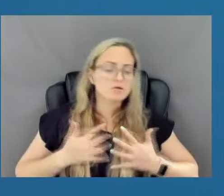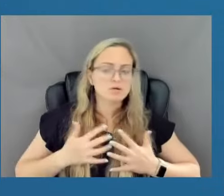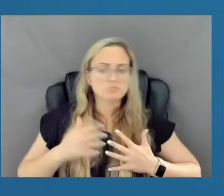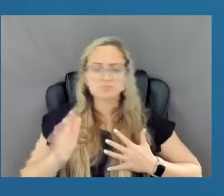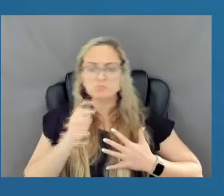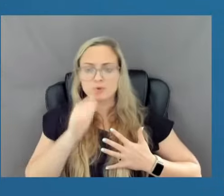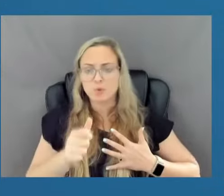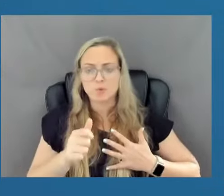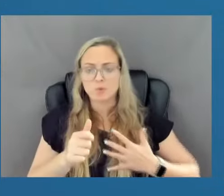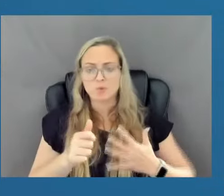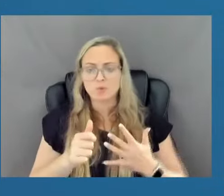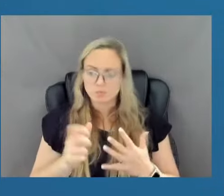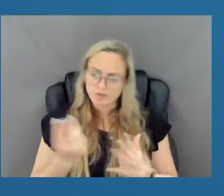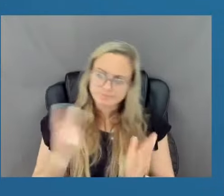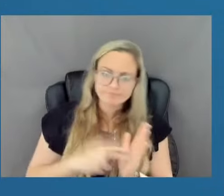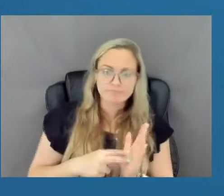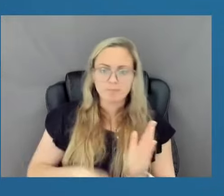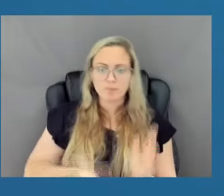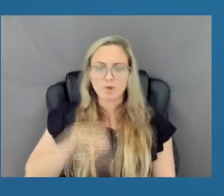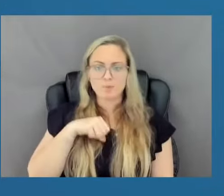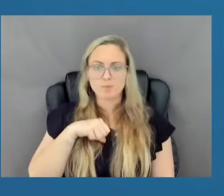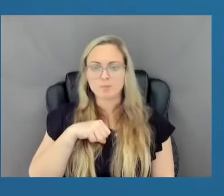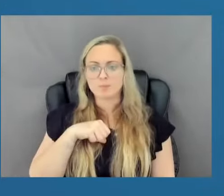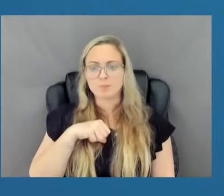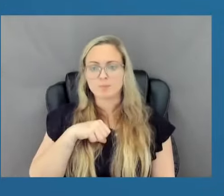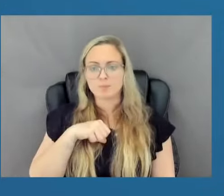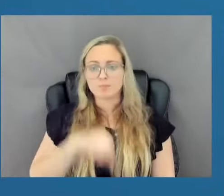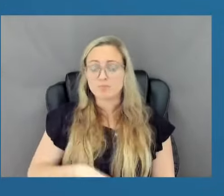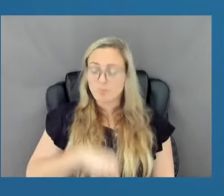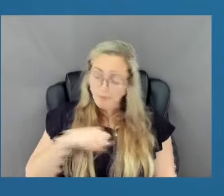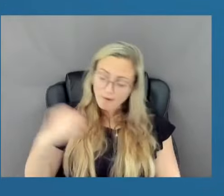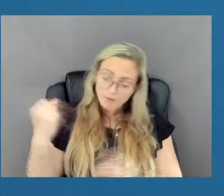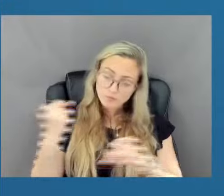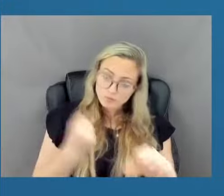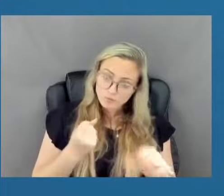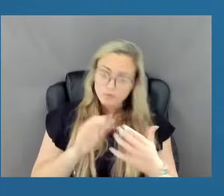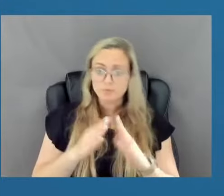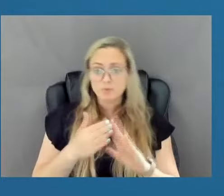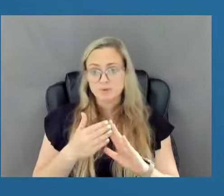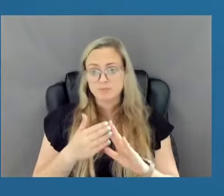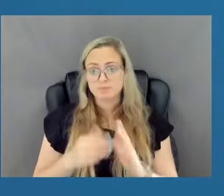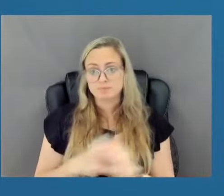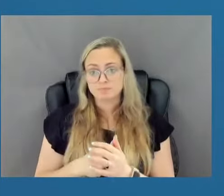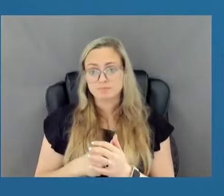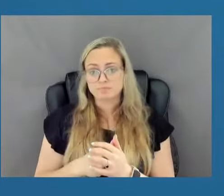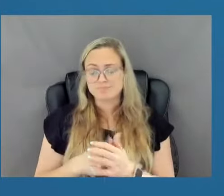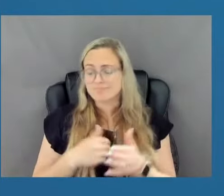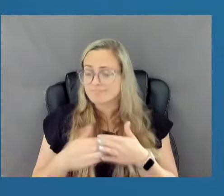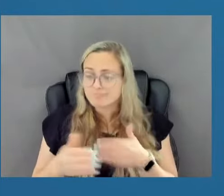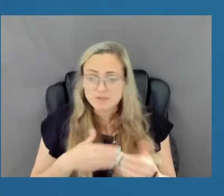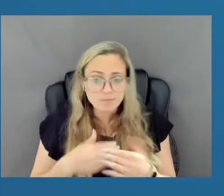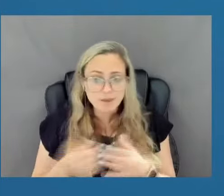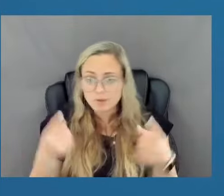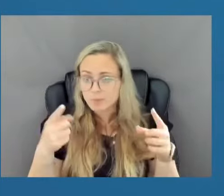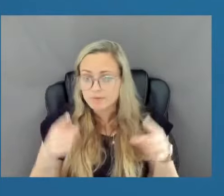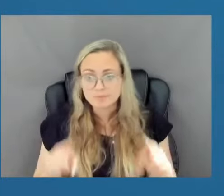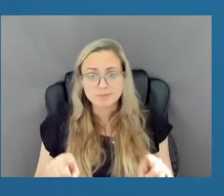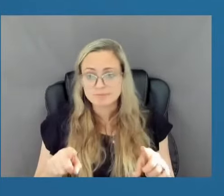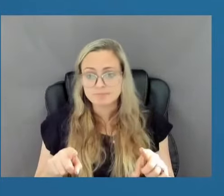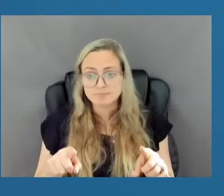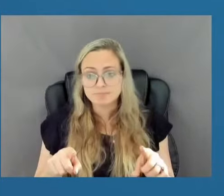stand up proudly. We are a proud, strong community. And no matter what comes our way,